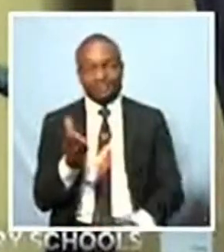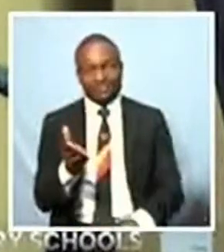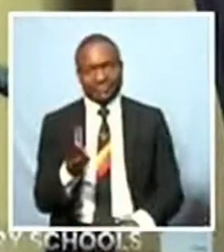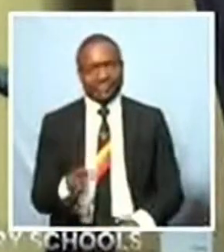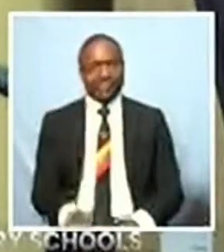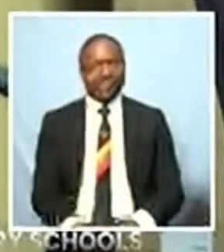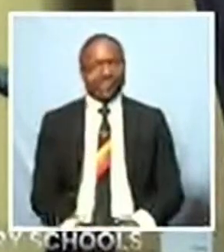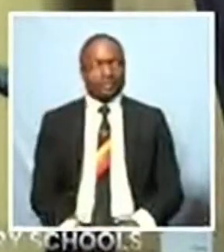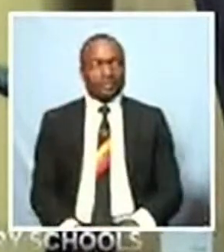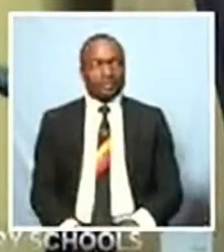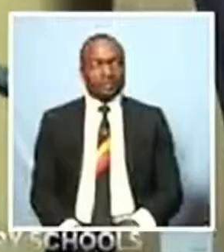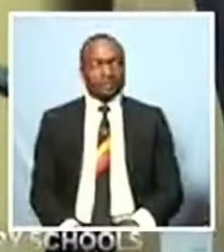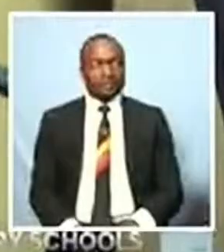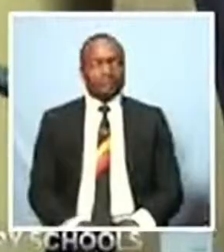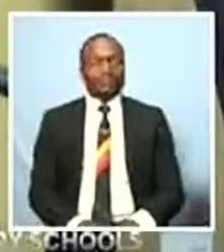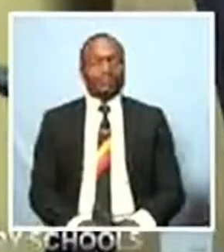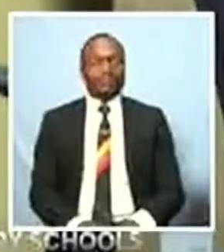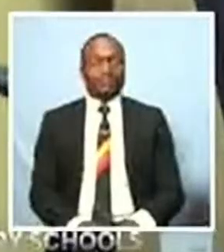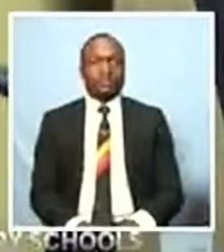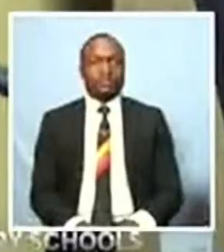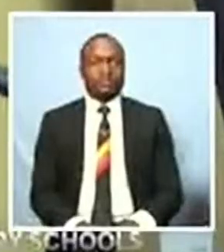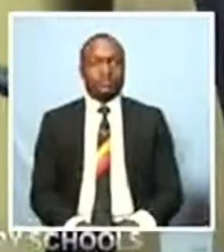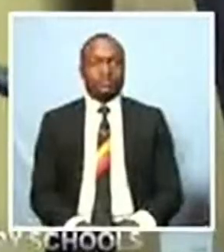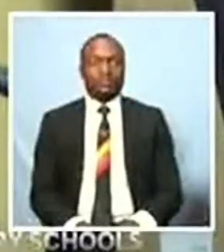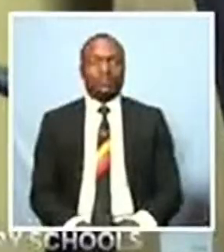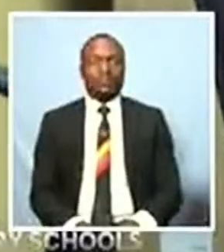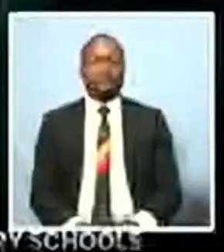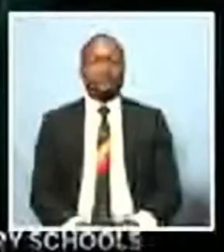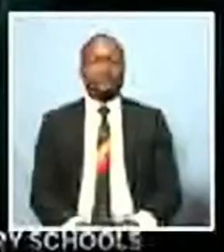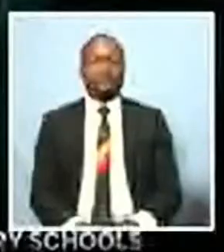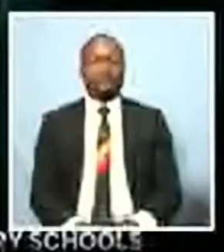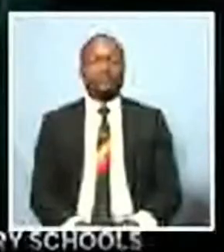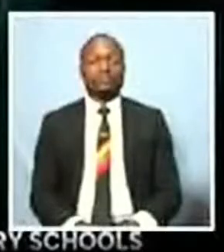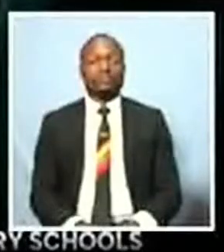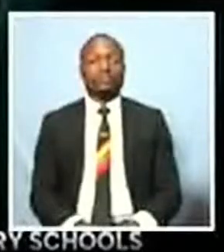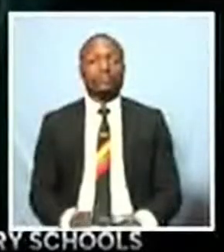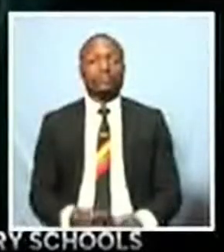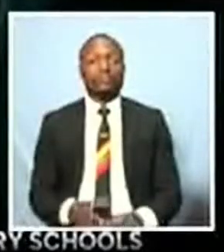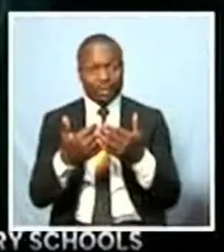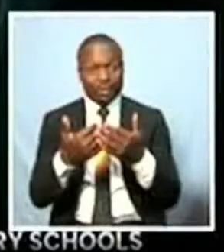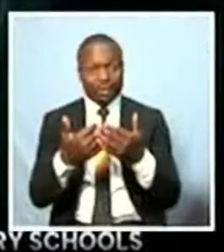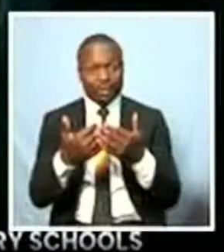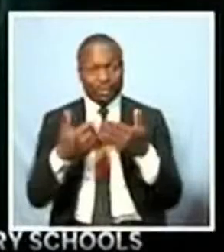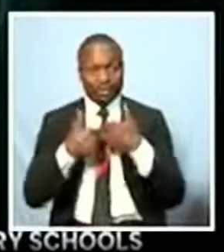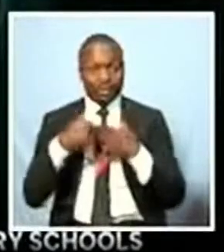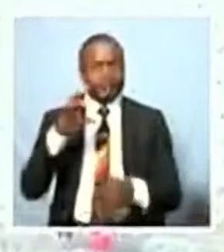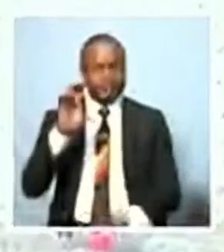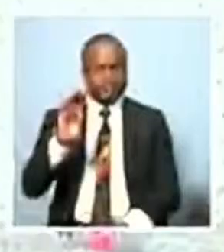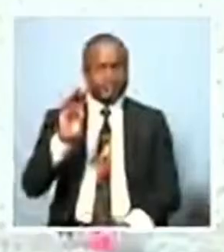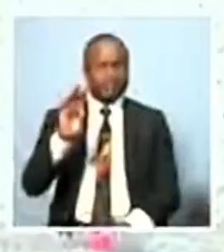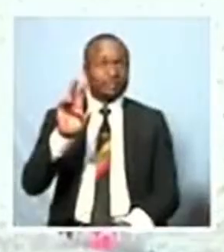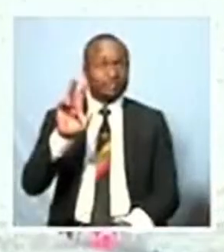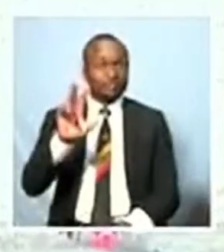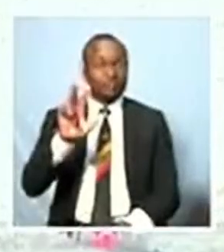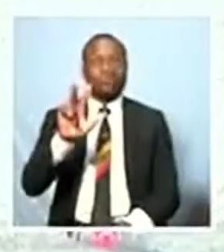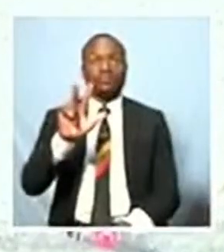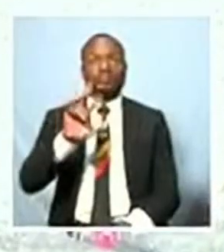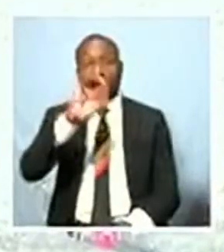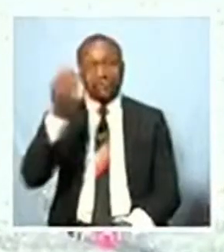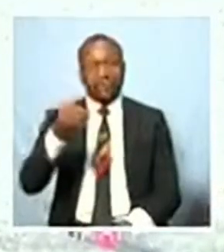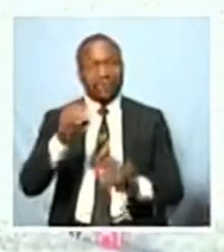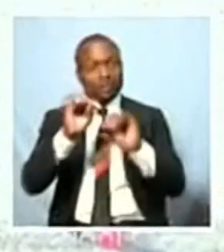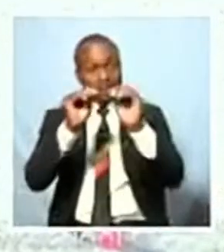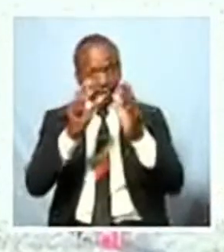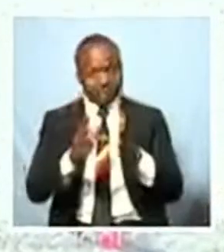much. So for the data that is on numeracy, we have 73% of the teachers indicating